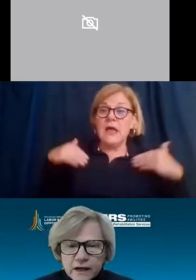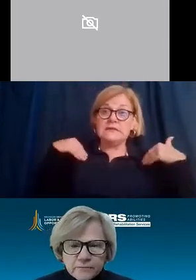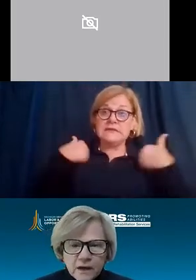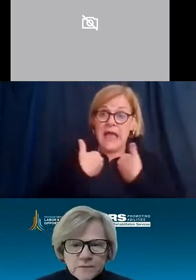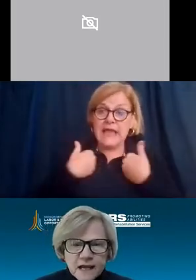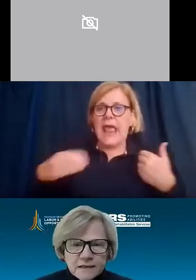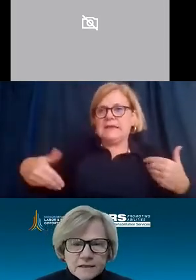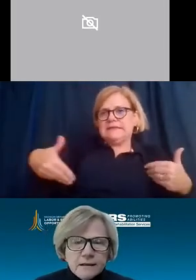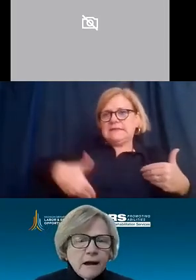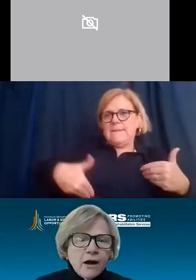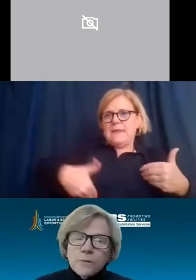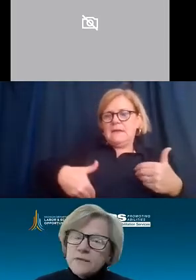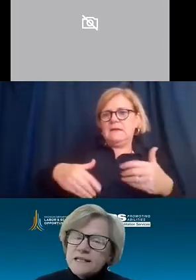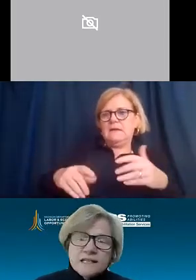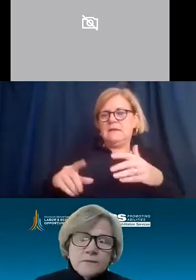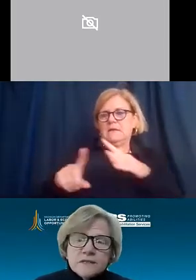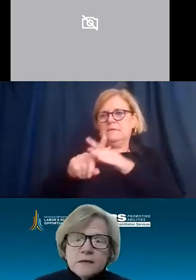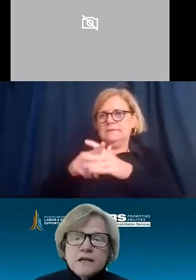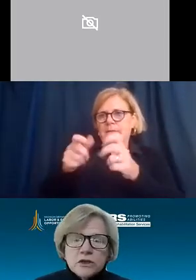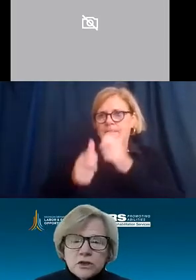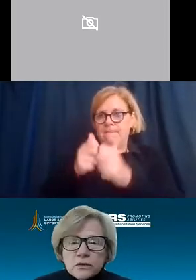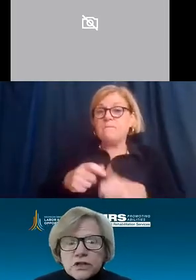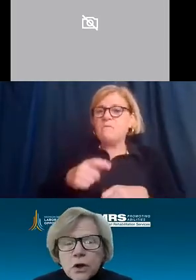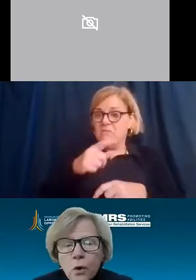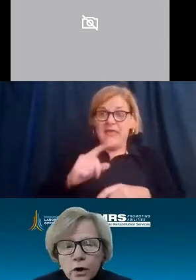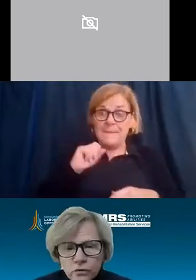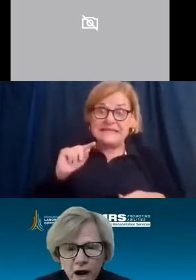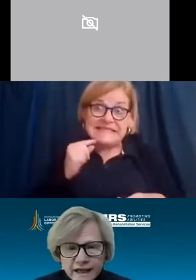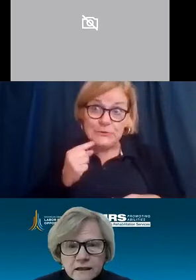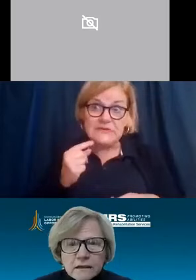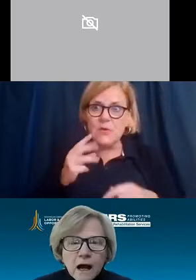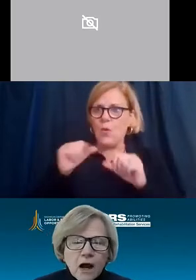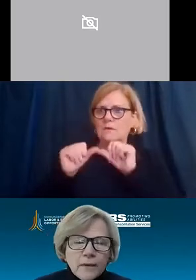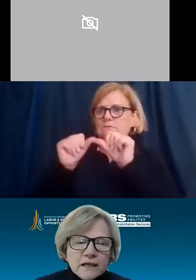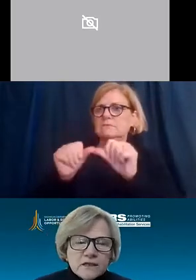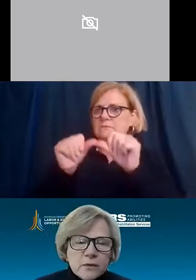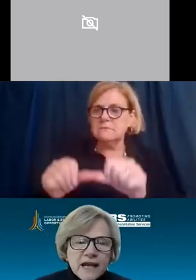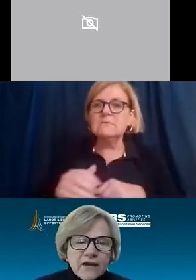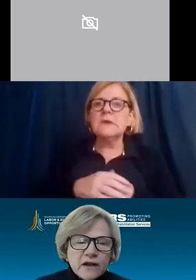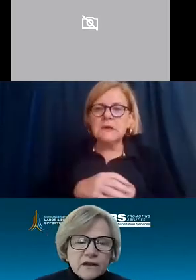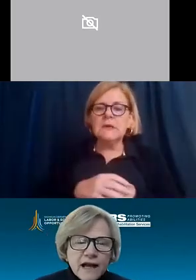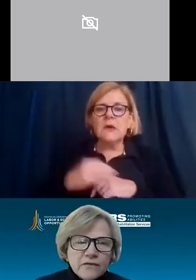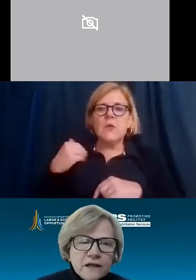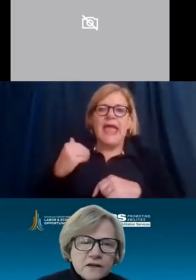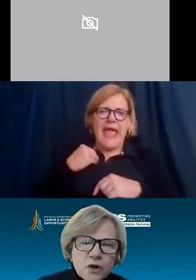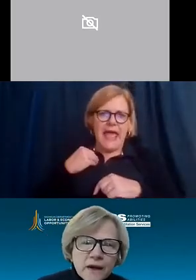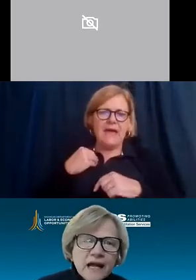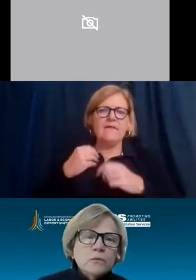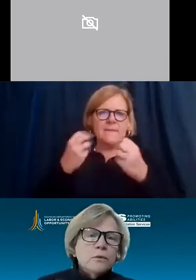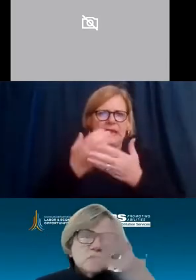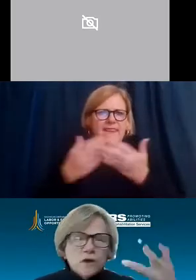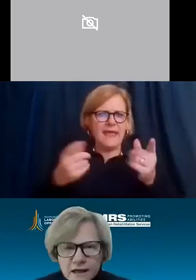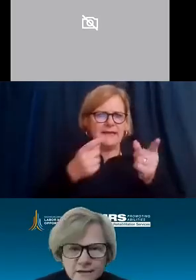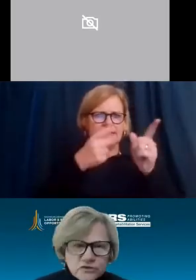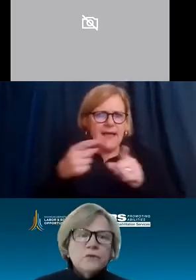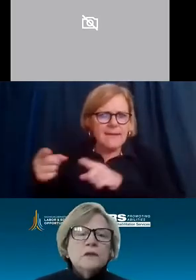gastric upsets. These symptoms can be acute or chronic. And so we have a lot of things going on when